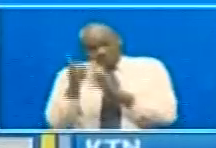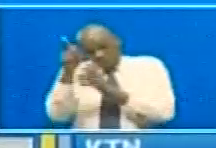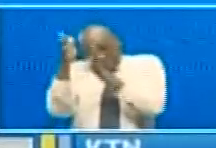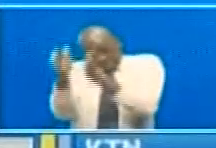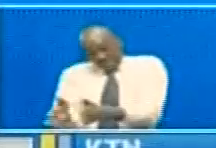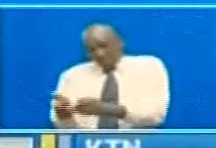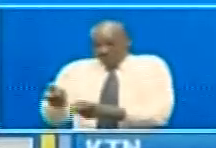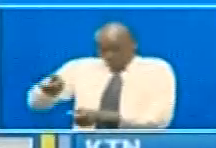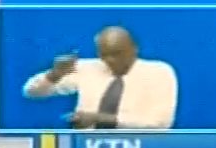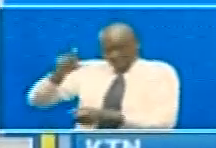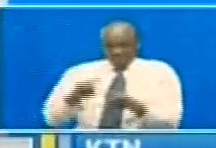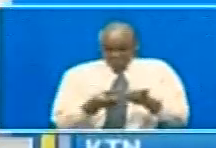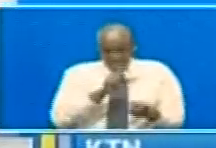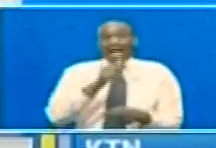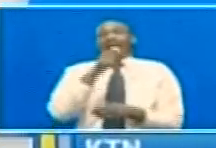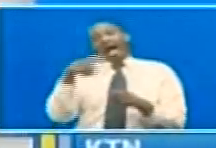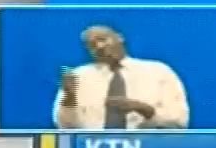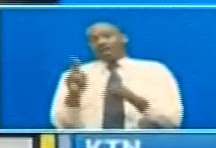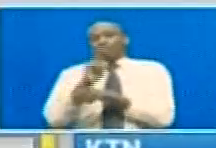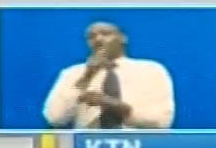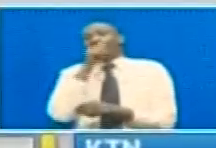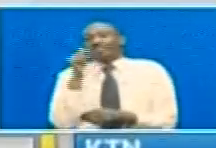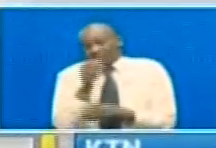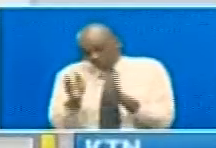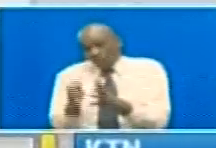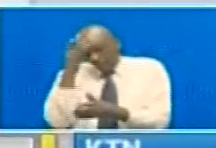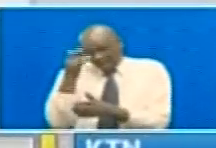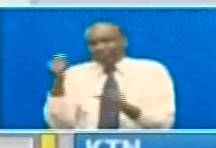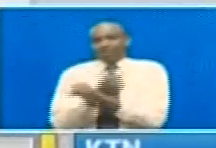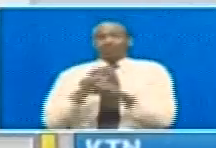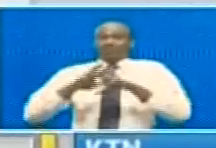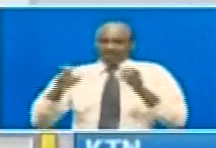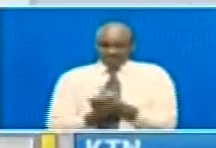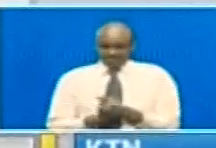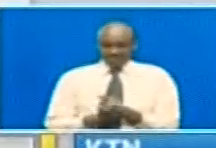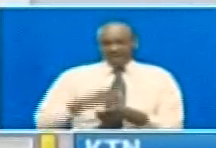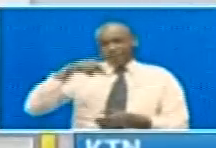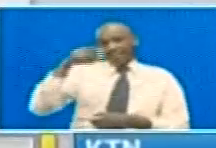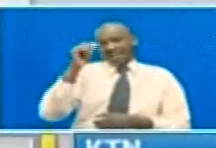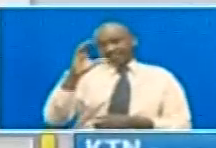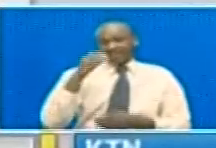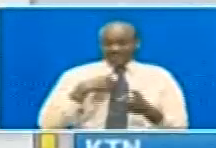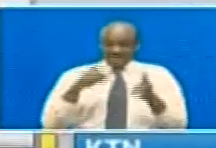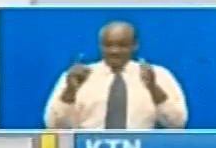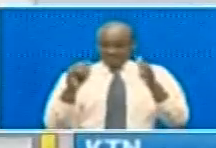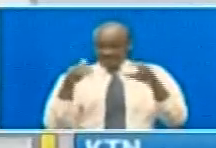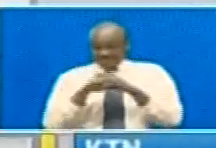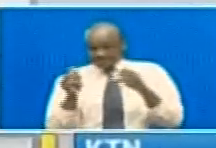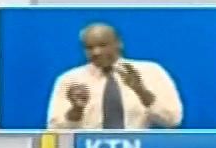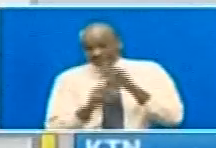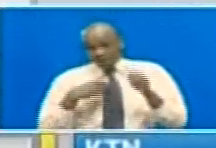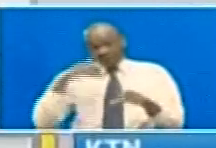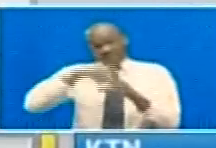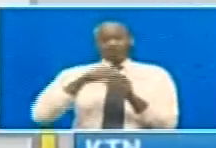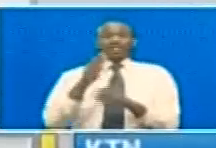and turning expenditures confidential to escape scrutiny. According to the PARC report, the Ministry of Internal Security and Provincial